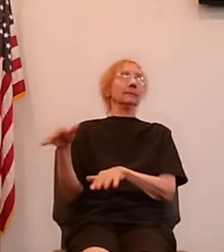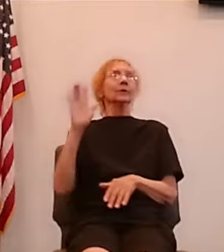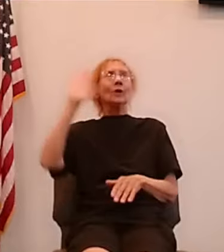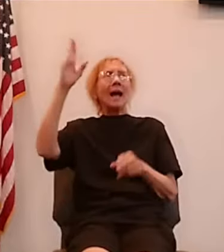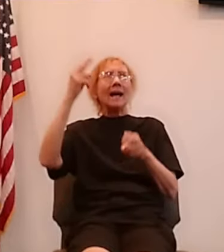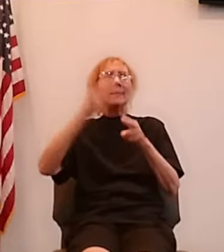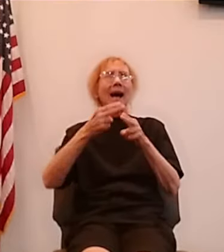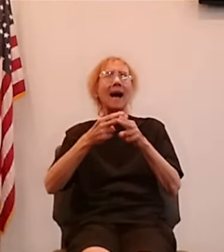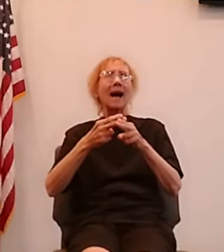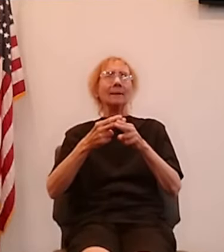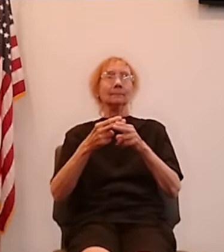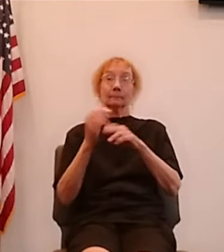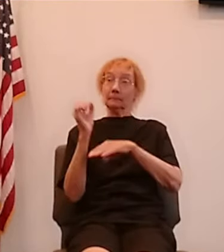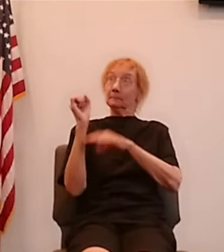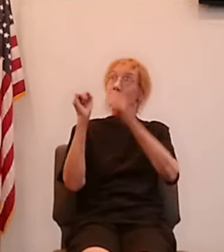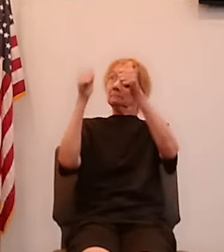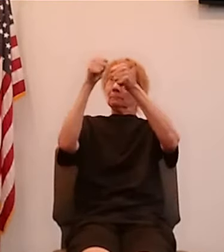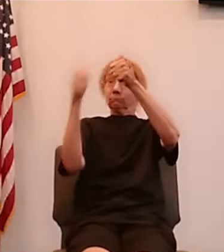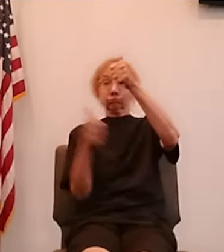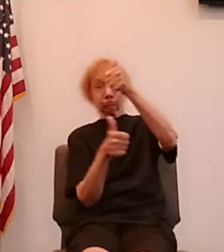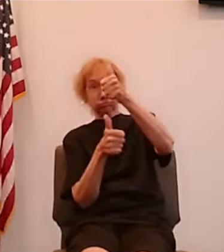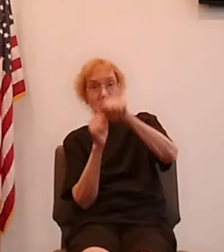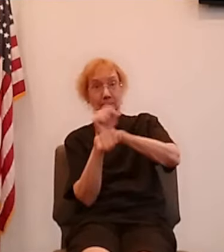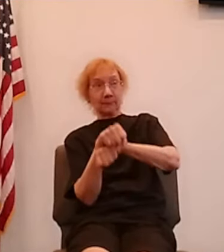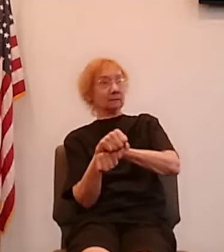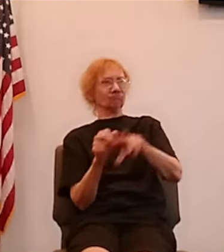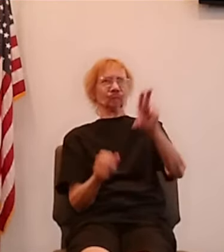name cannot be